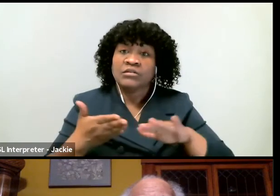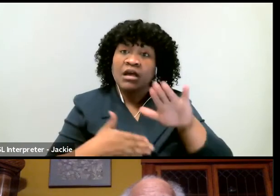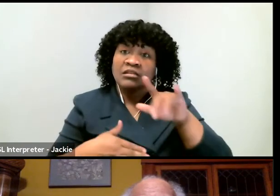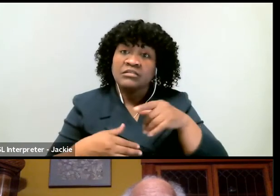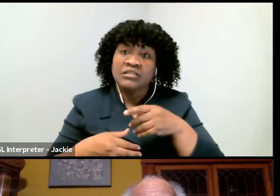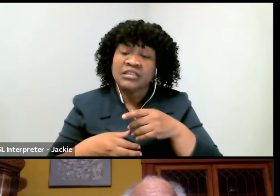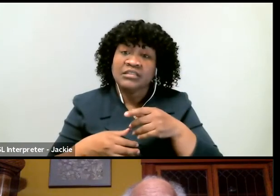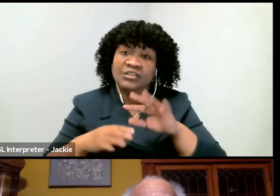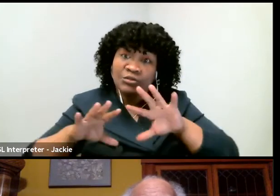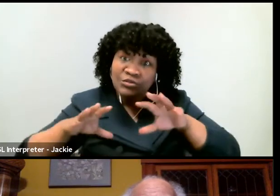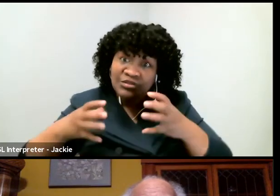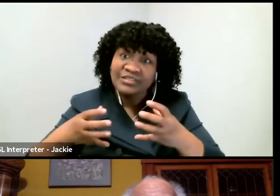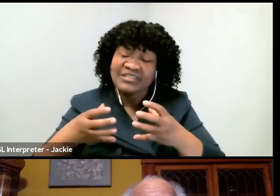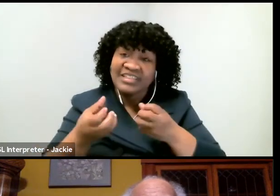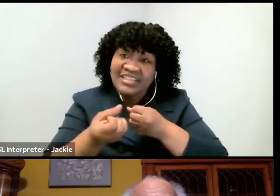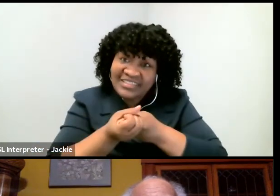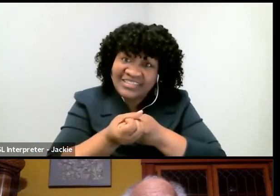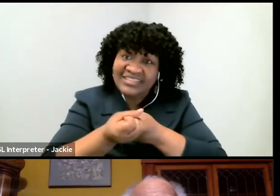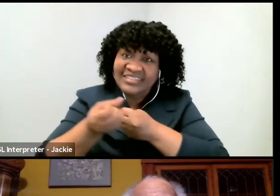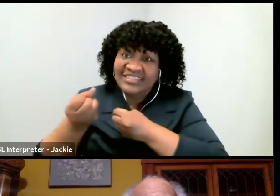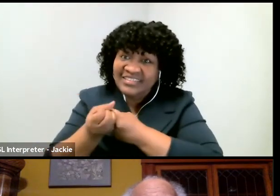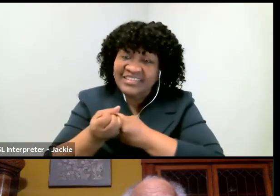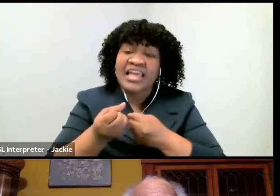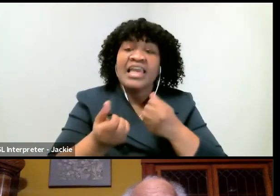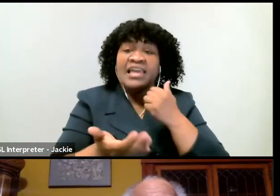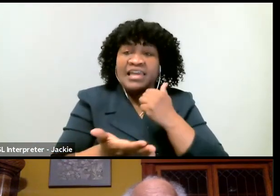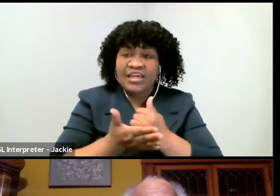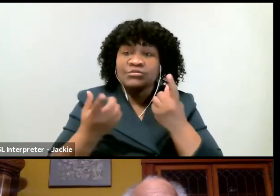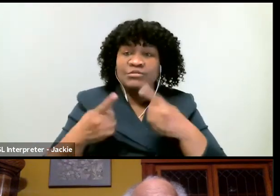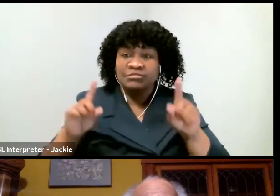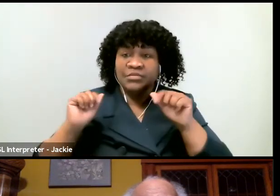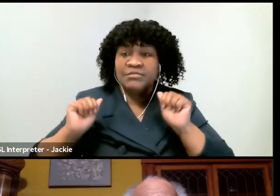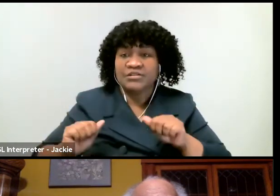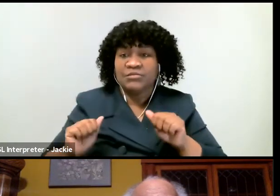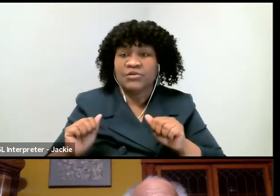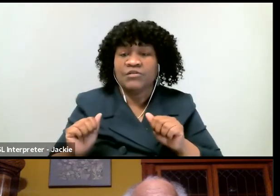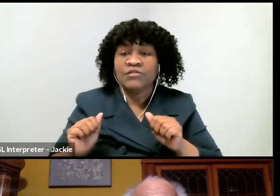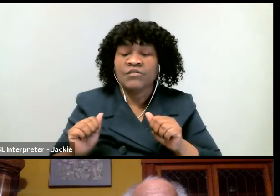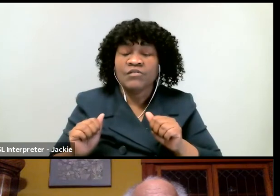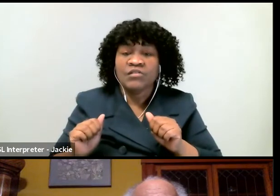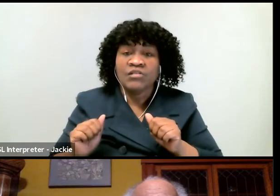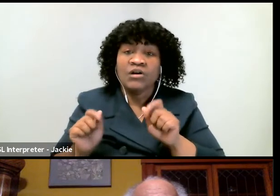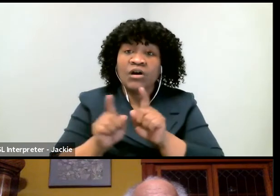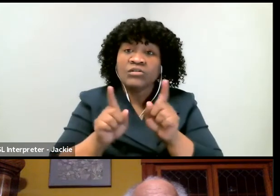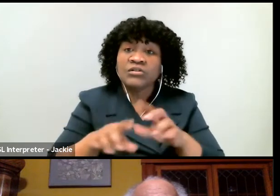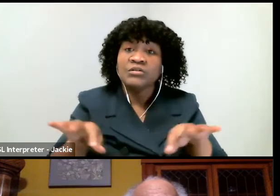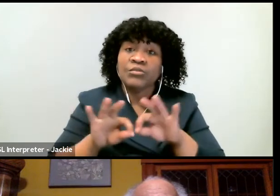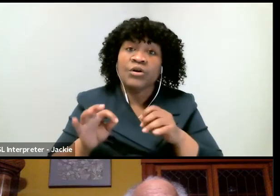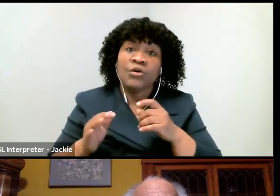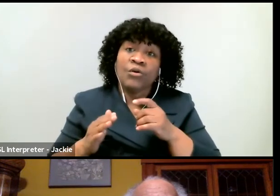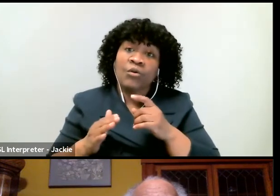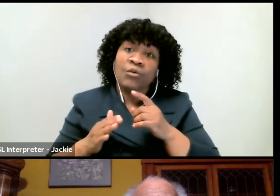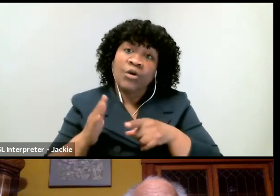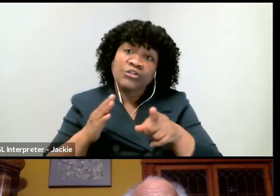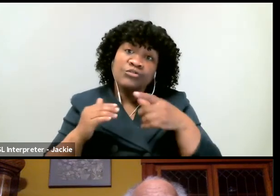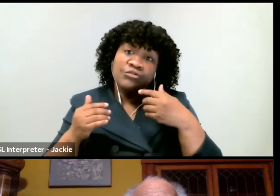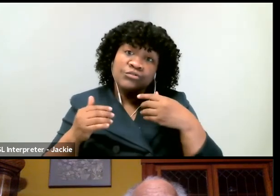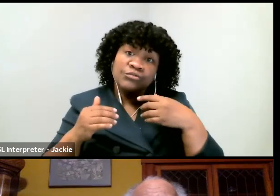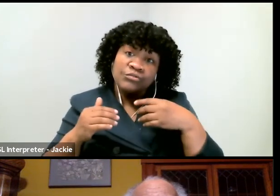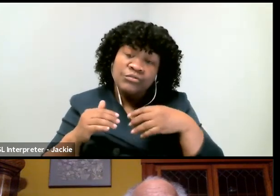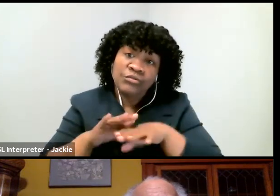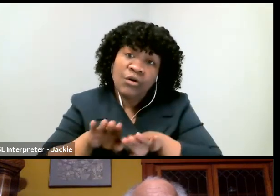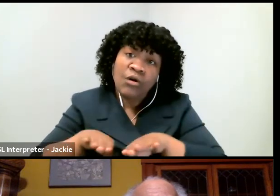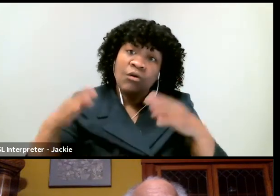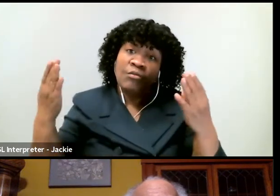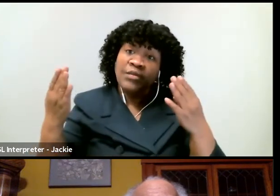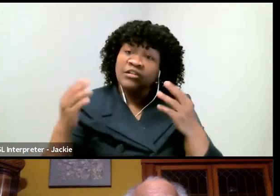create help to make possible. It's also the kind of thing that the gates that you open in those more